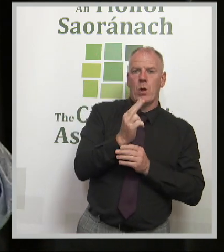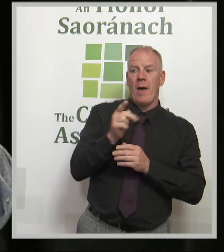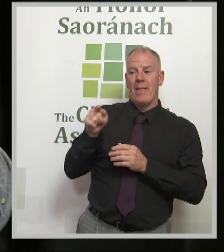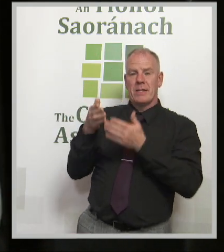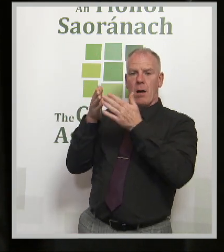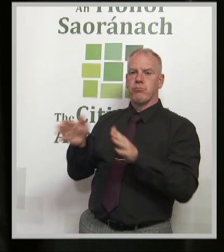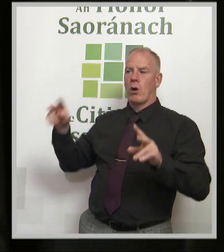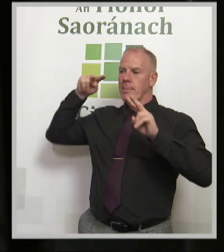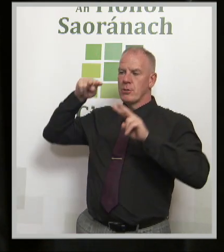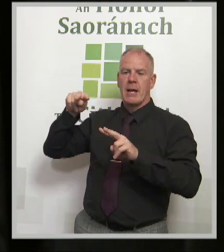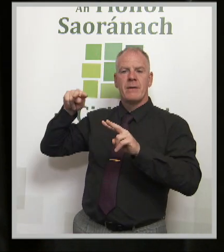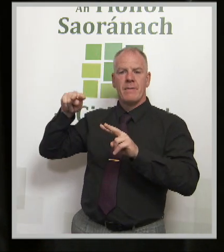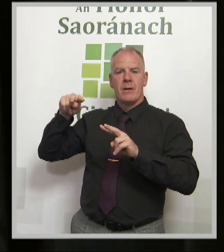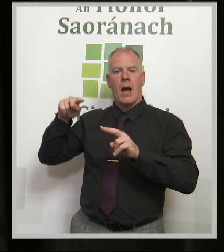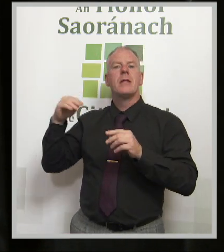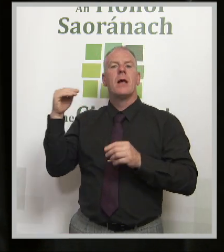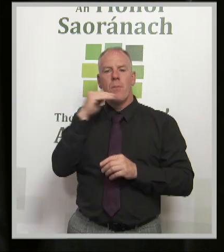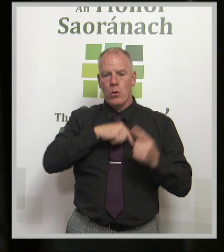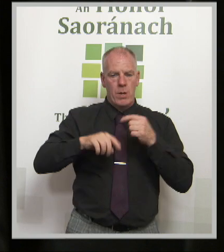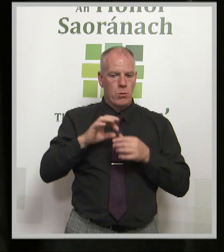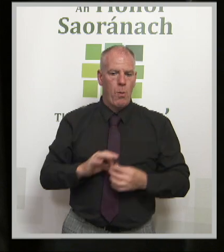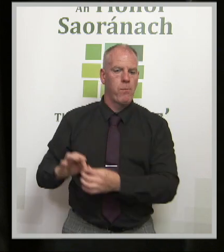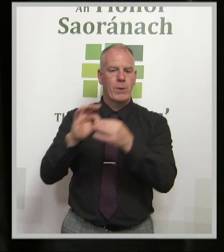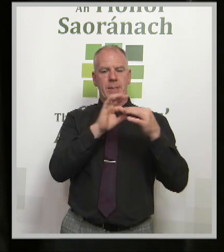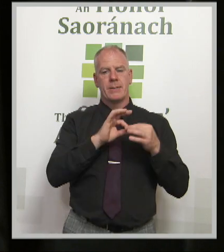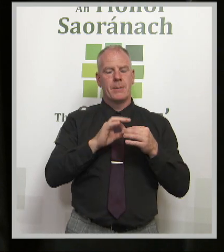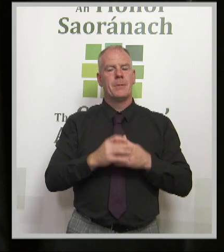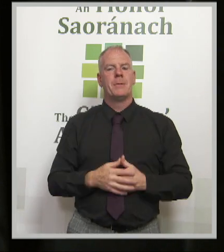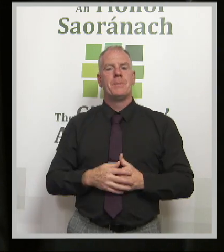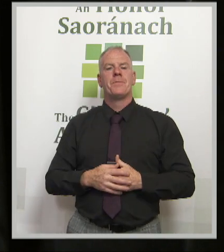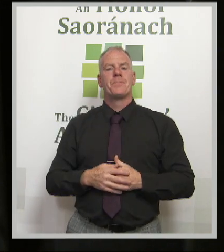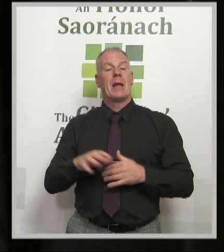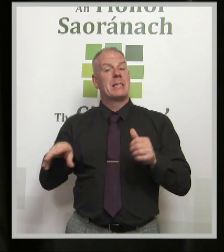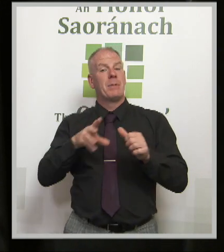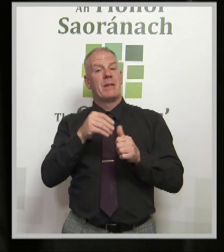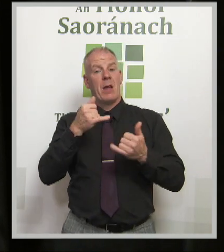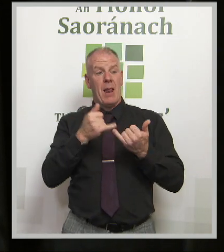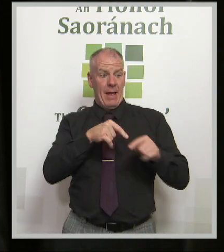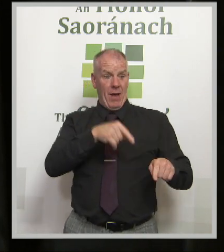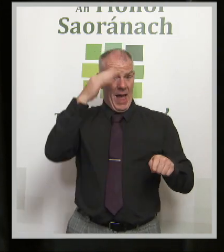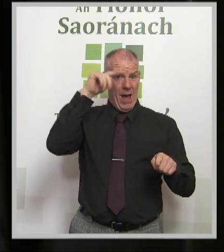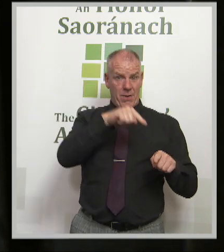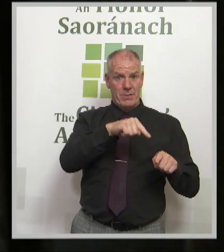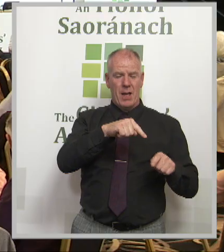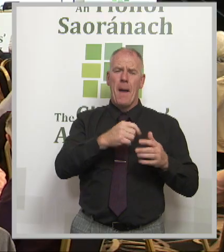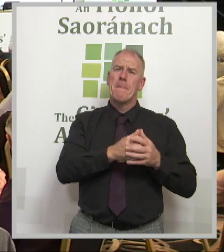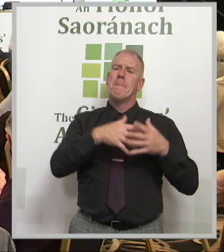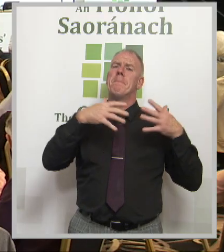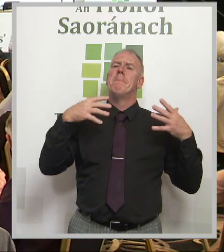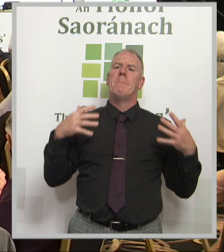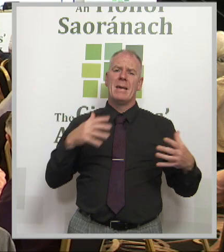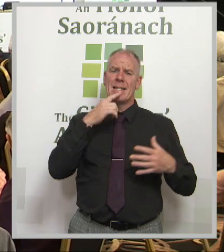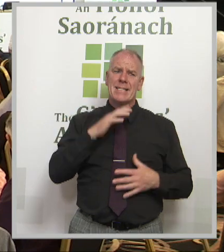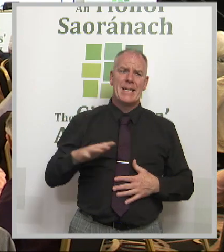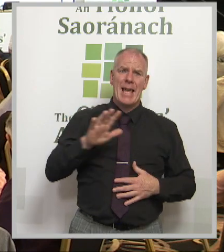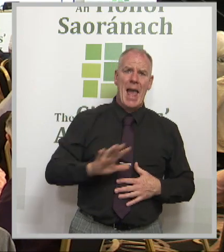European perspective, and it's important that we cooperate. And then, particularly for a country like Ireland, which has a huge maritime